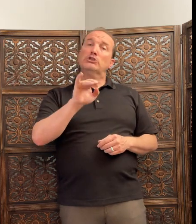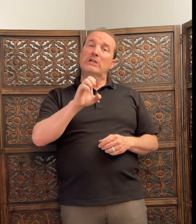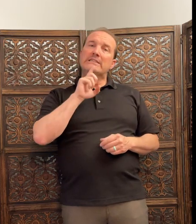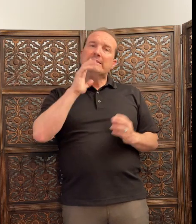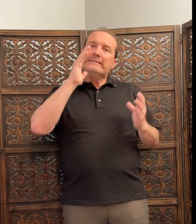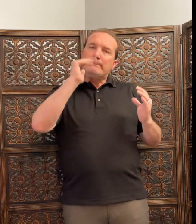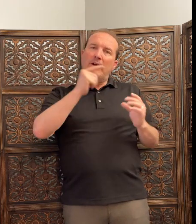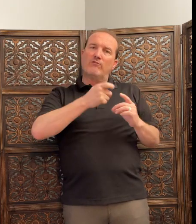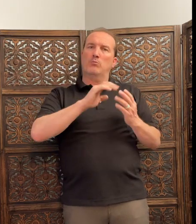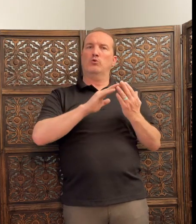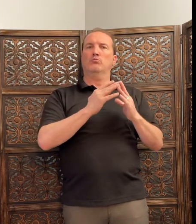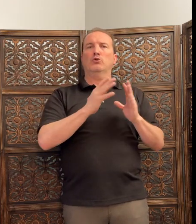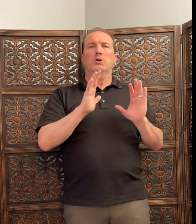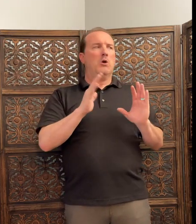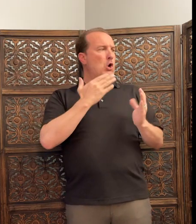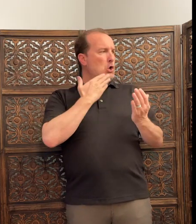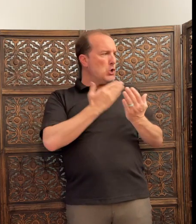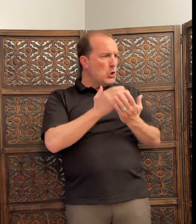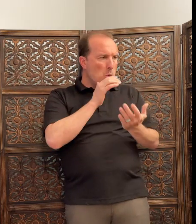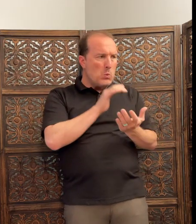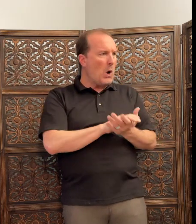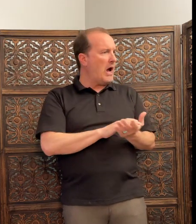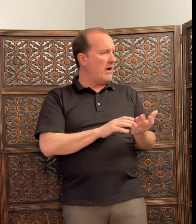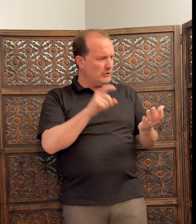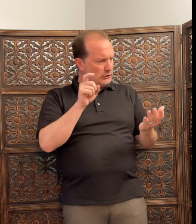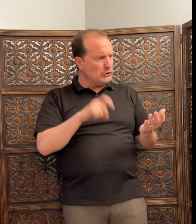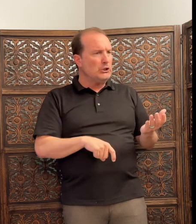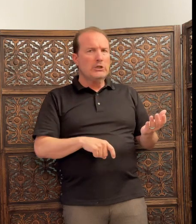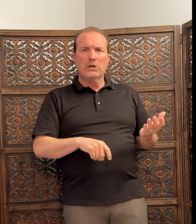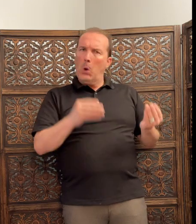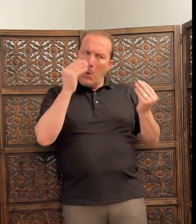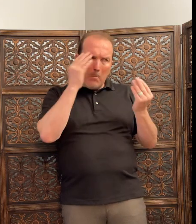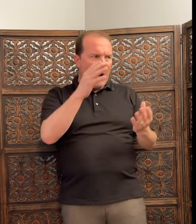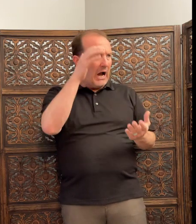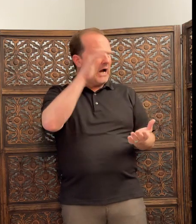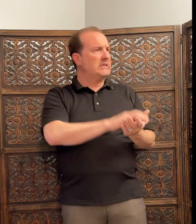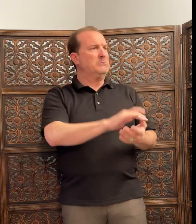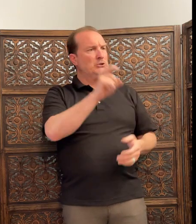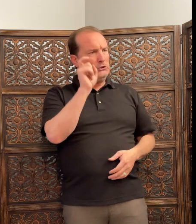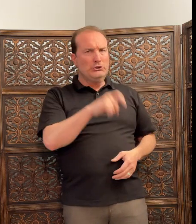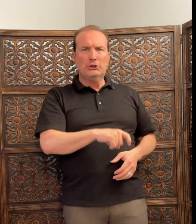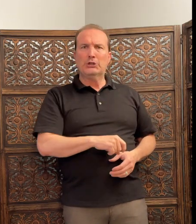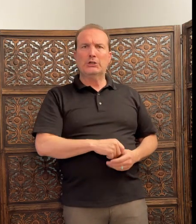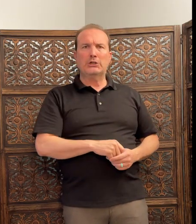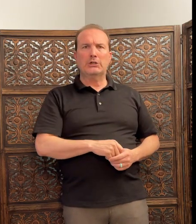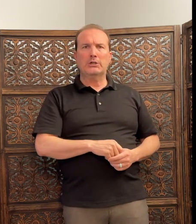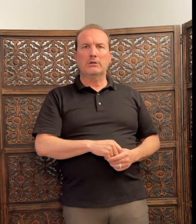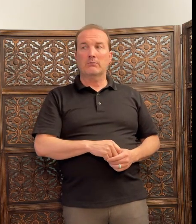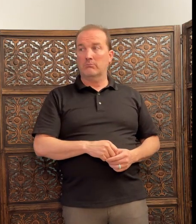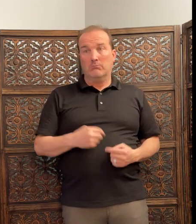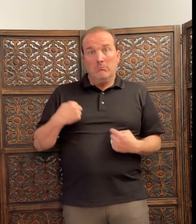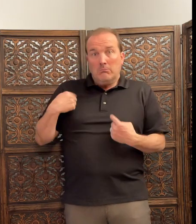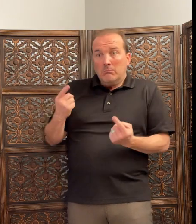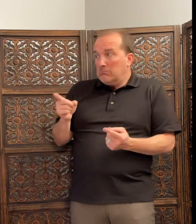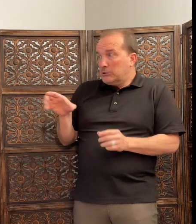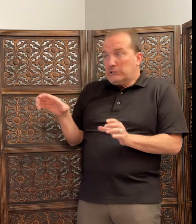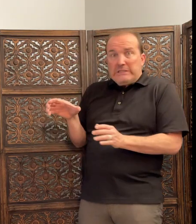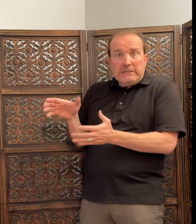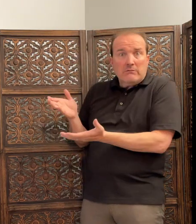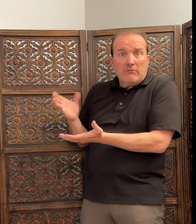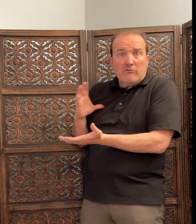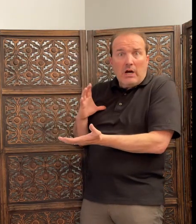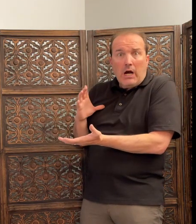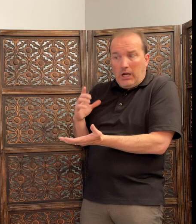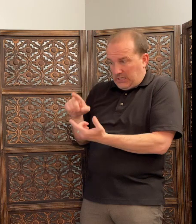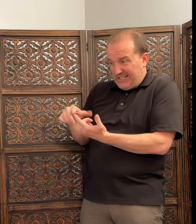moment. Janie is expected by the community to be a good wife, which means that she is obedient to her husband. She has always played